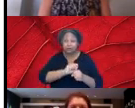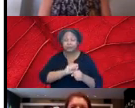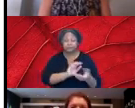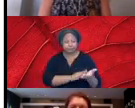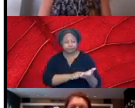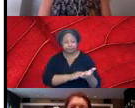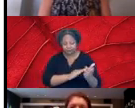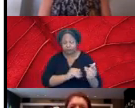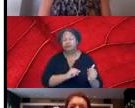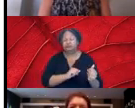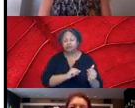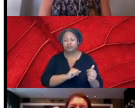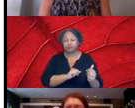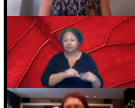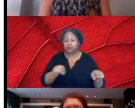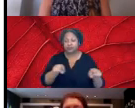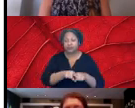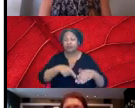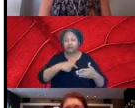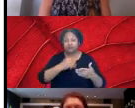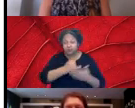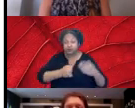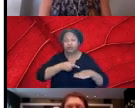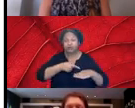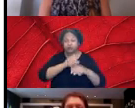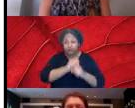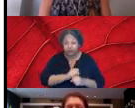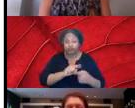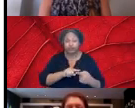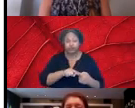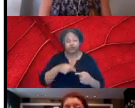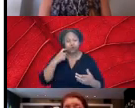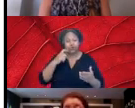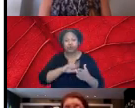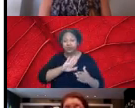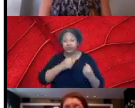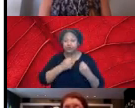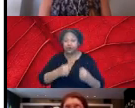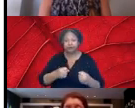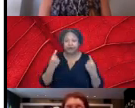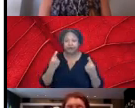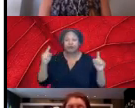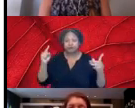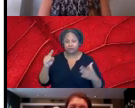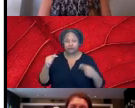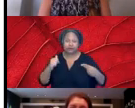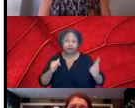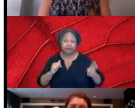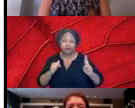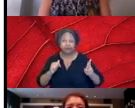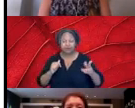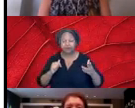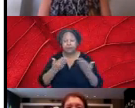course, through your artistic strength and achievement, and have a history of public presentation,